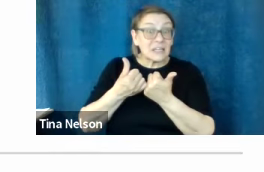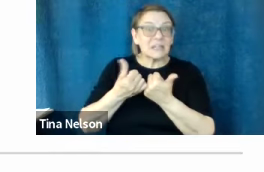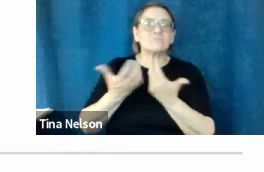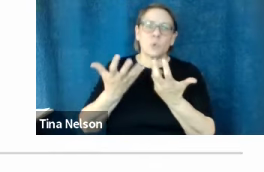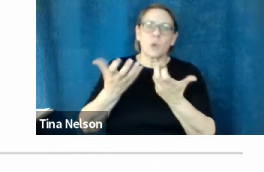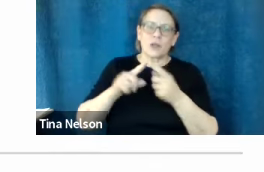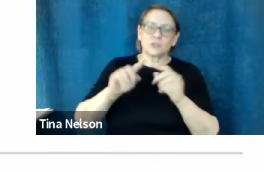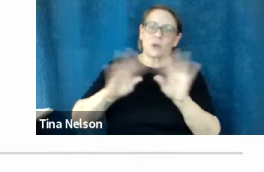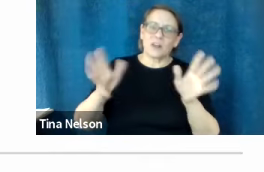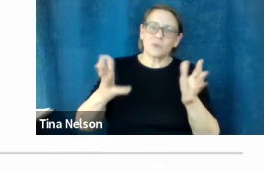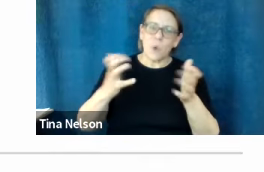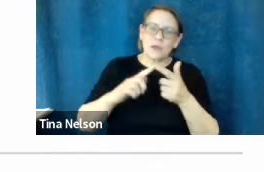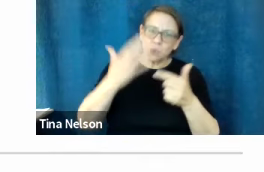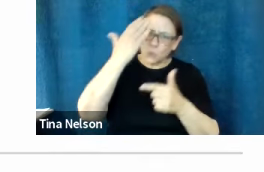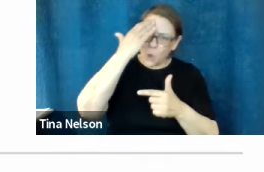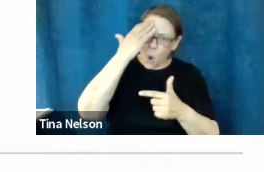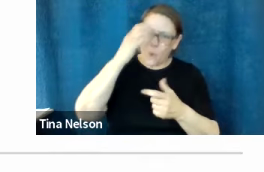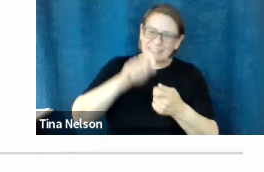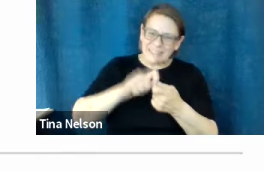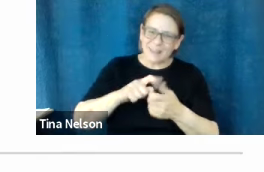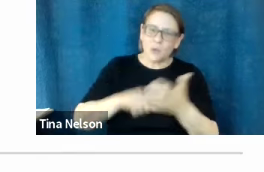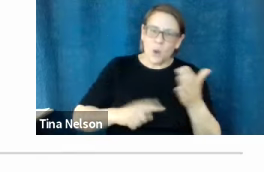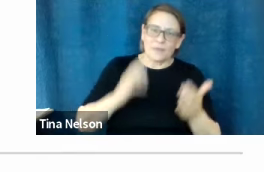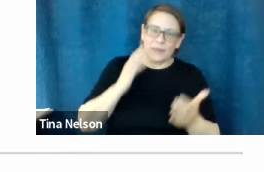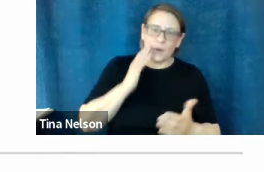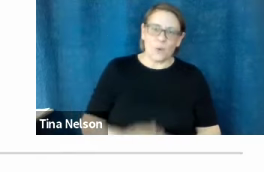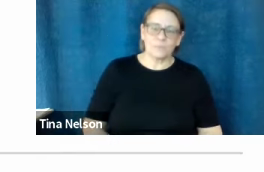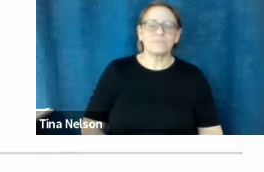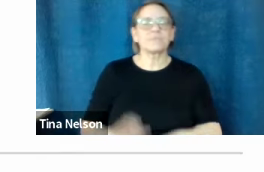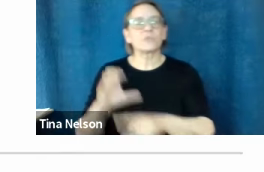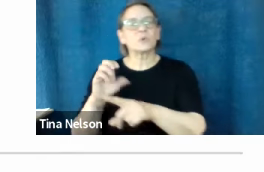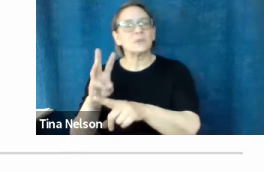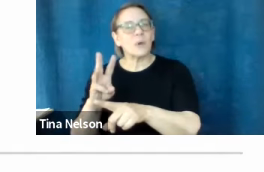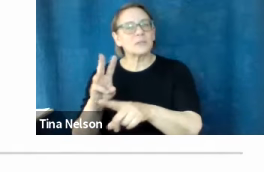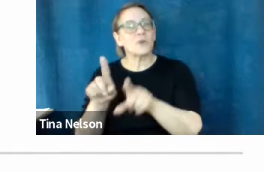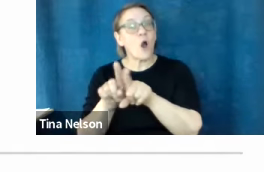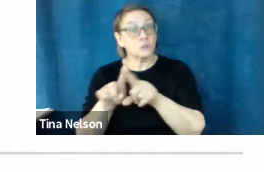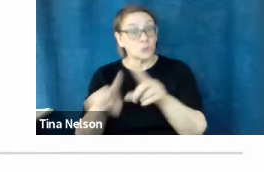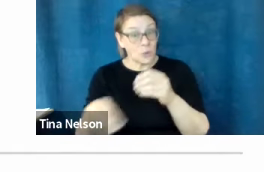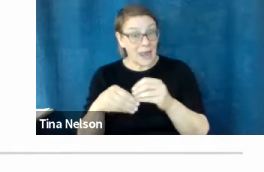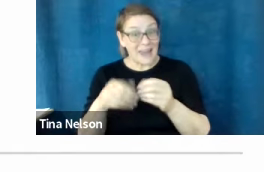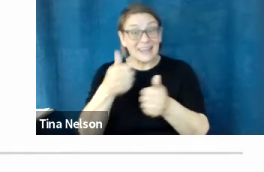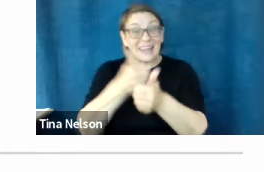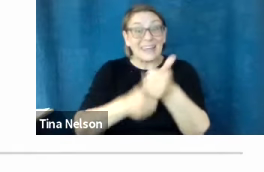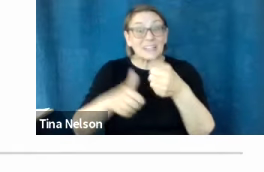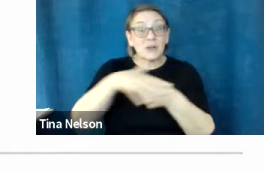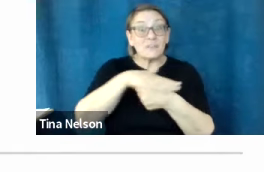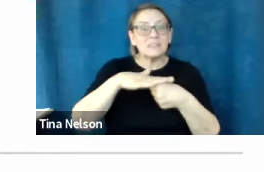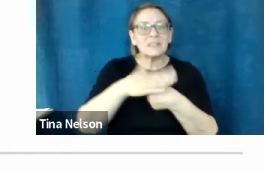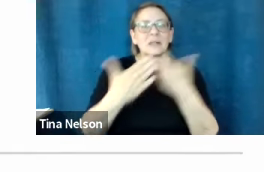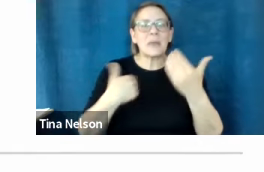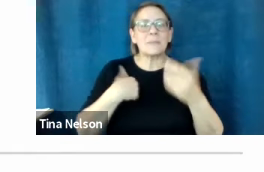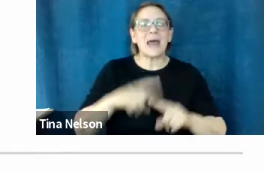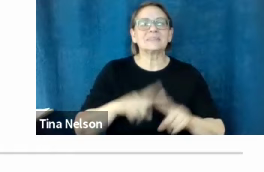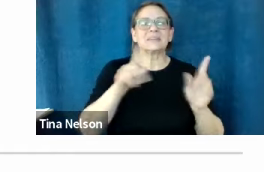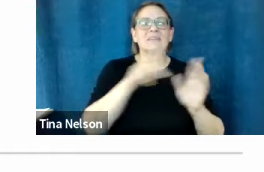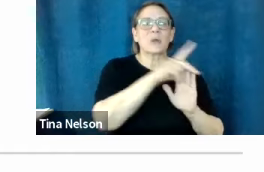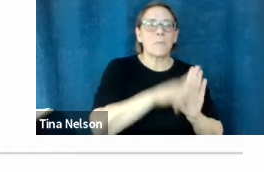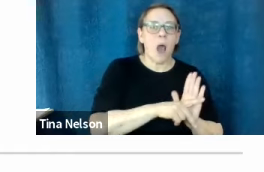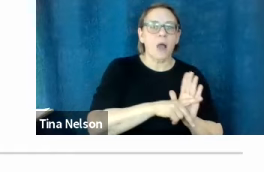to clarify that. We want to actually bring clarity to that. Yeah. And also to add to that, each facility may have a different policy and